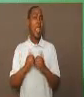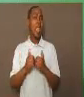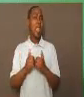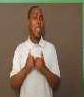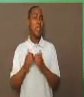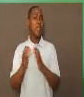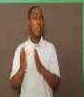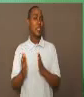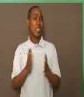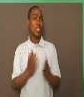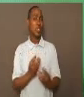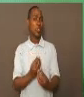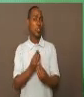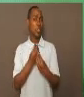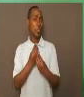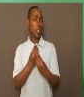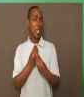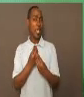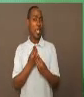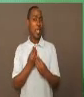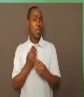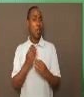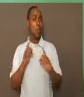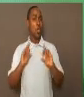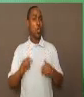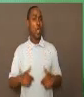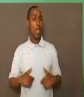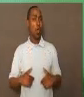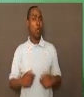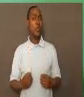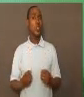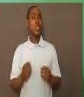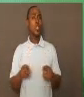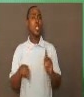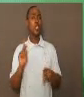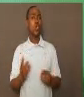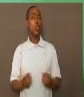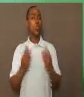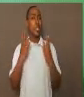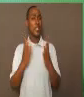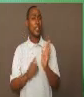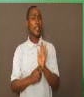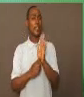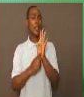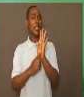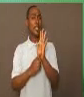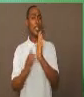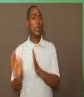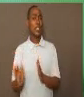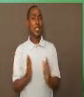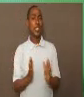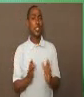of feeding and sheltering a population and producing fuel.